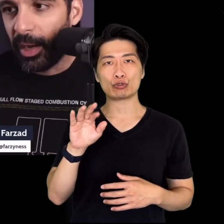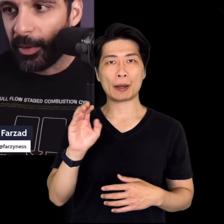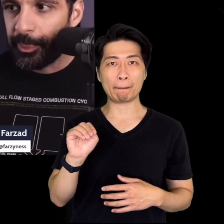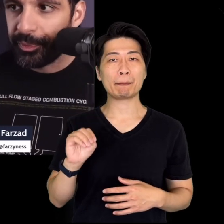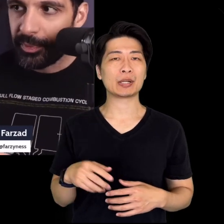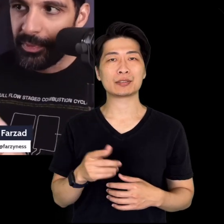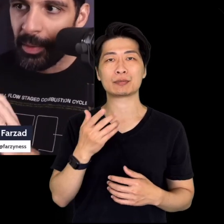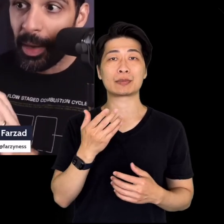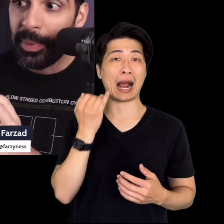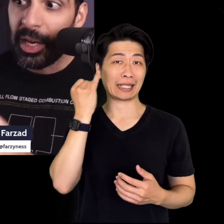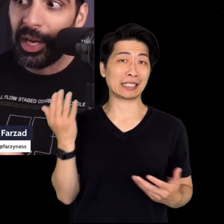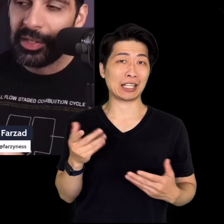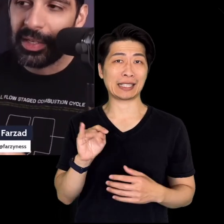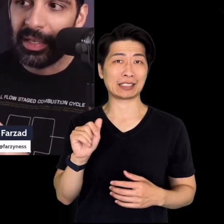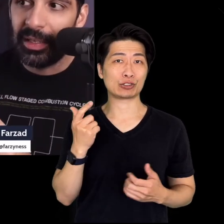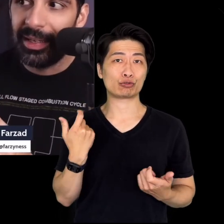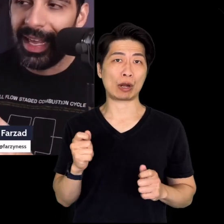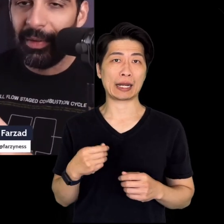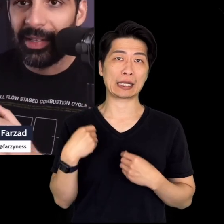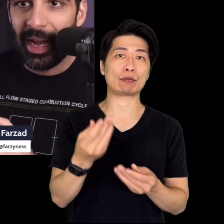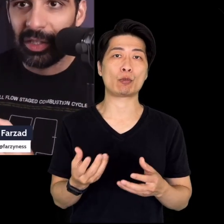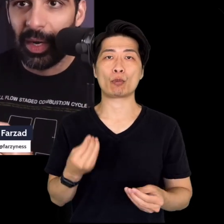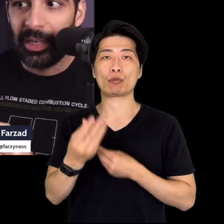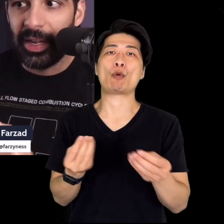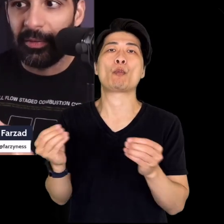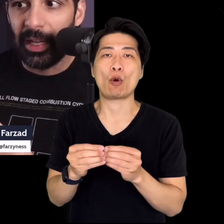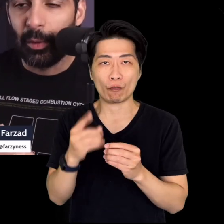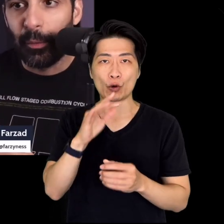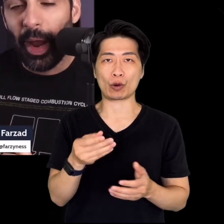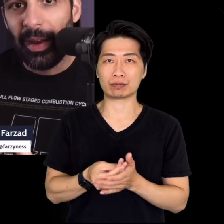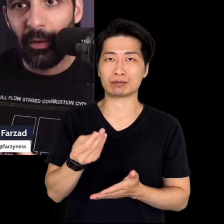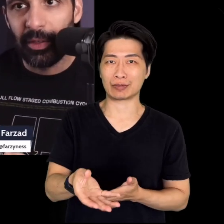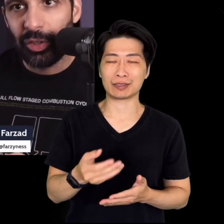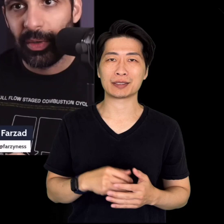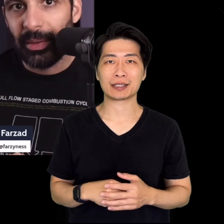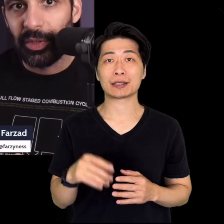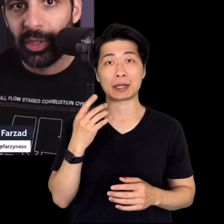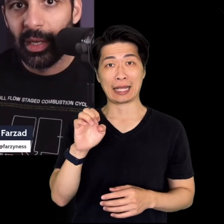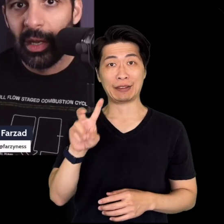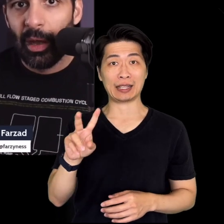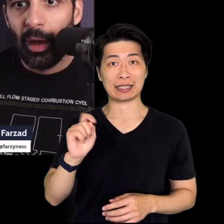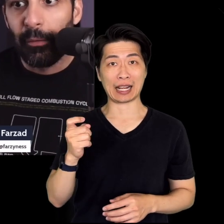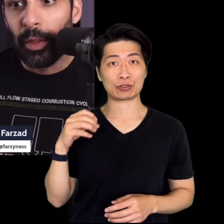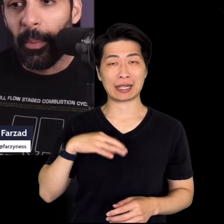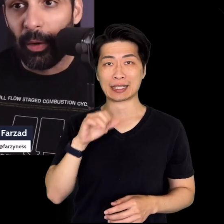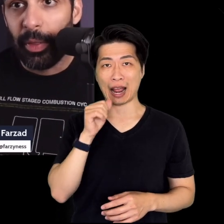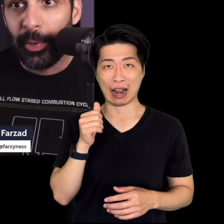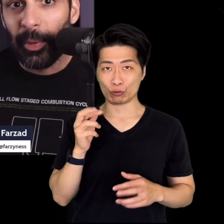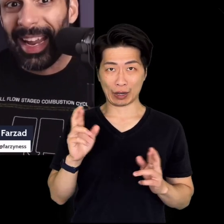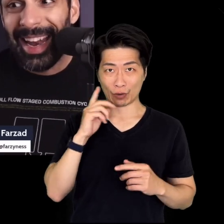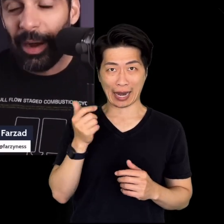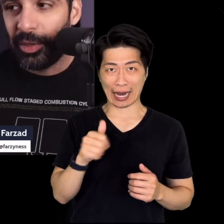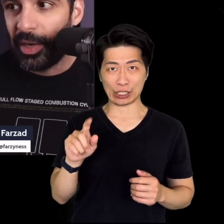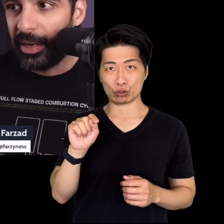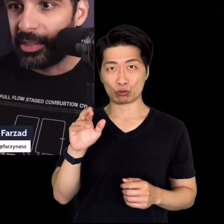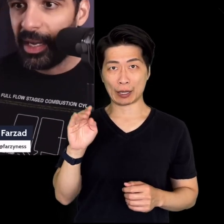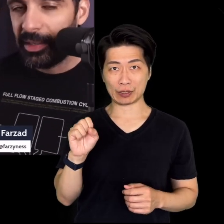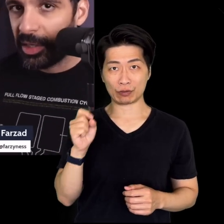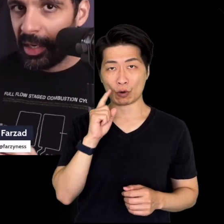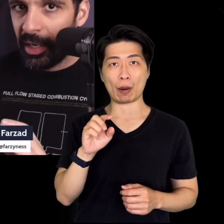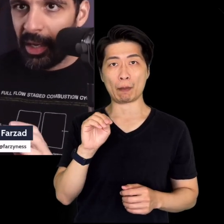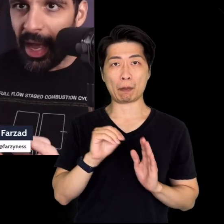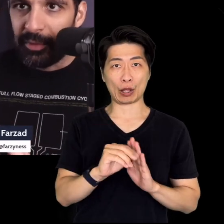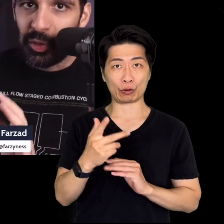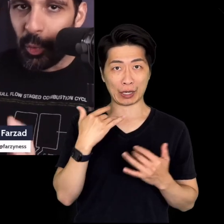for your buck. But because the EV tax credit is not available for any of the trims for the Model 3 right now in the United